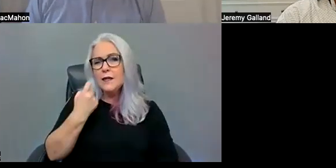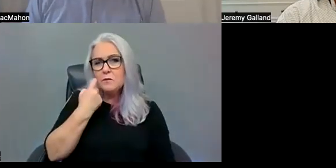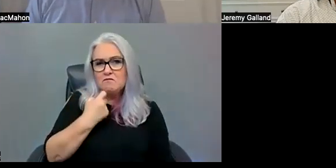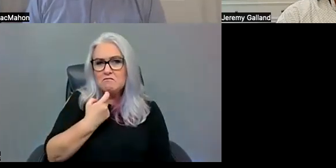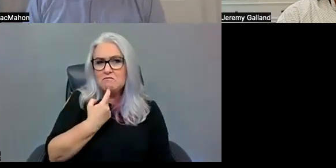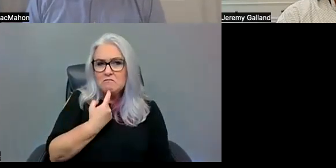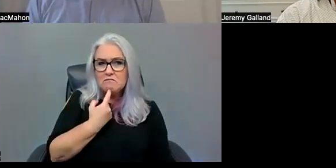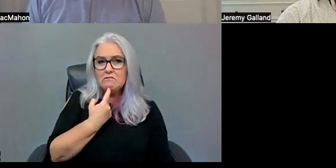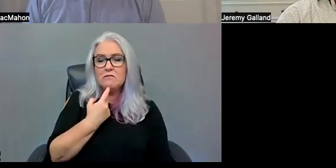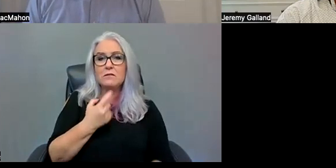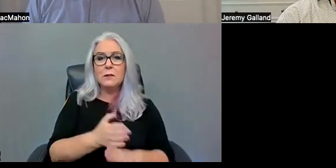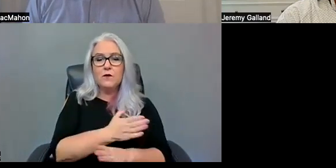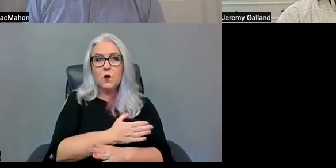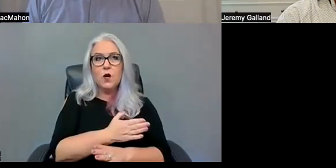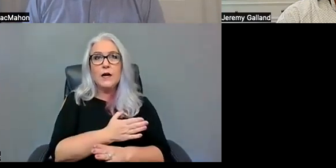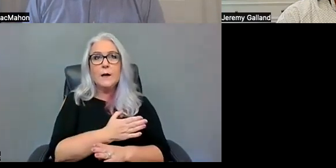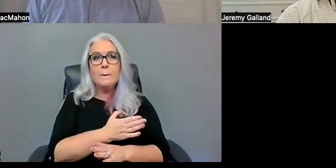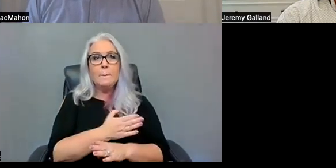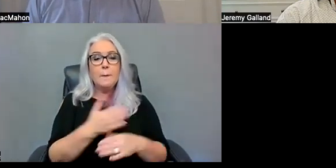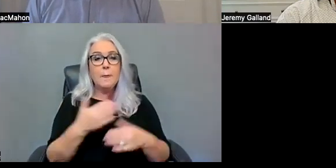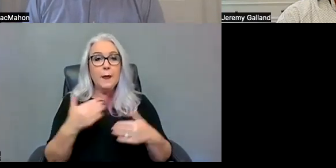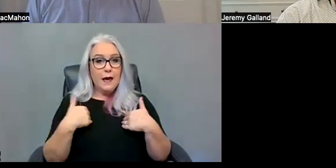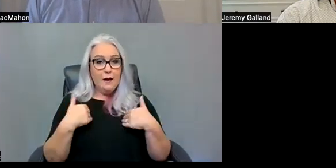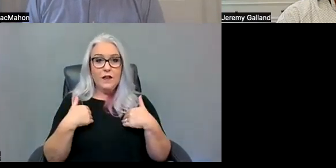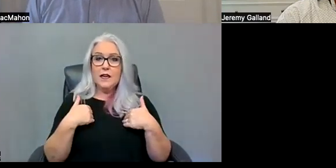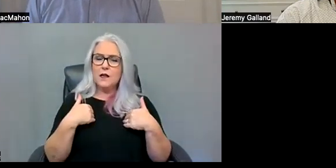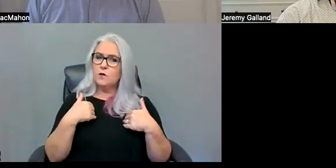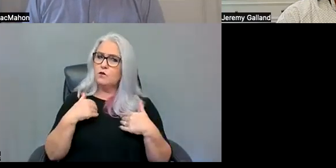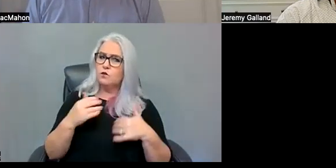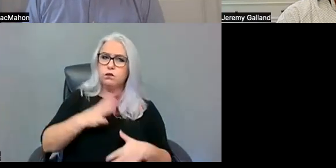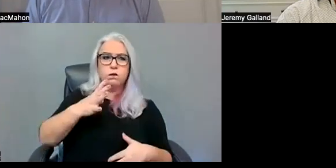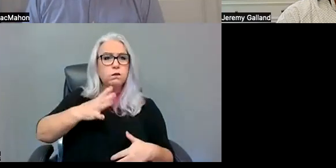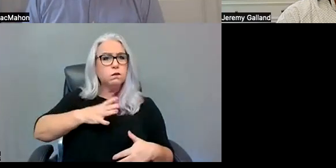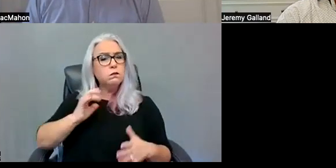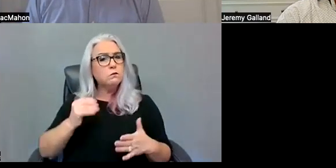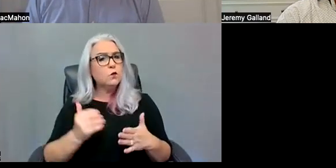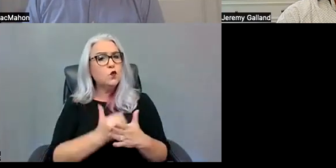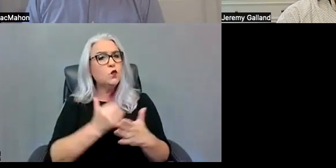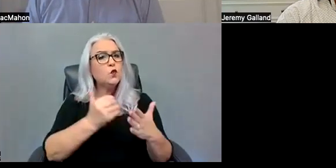before, having state-of-the-art tech